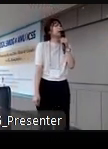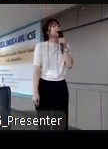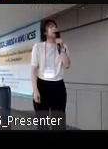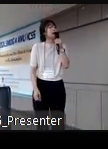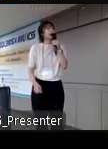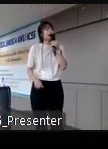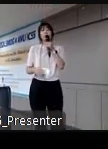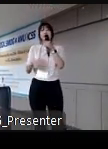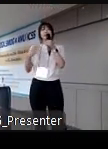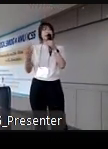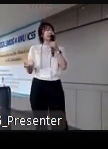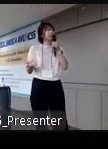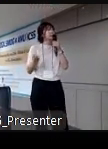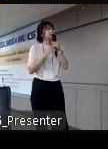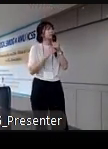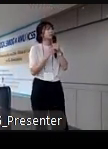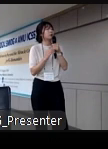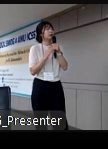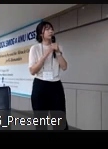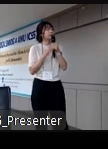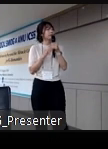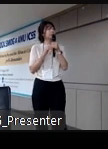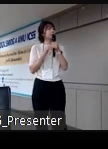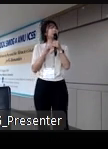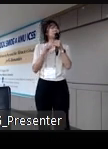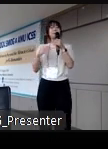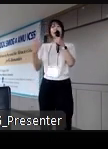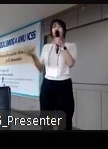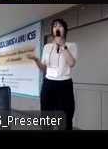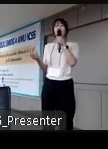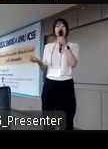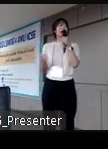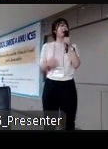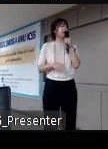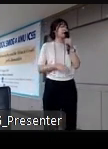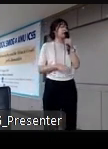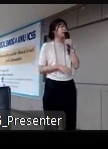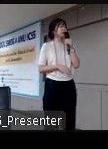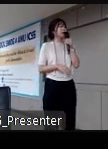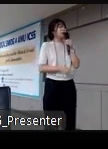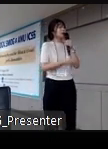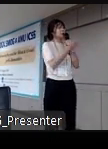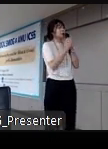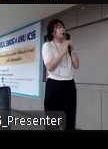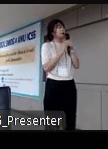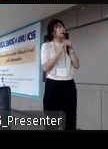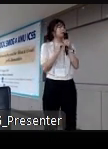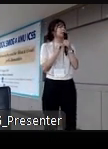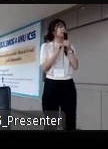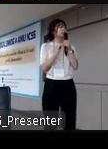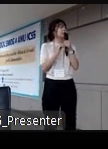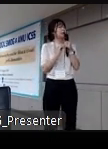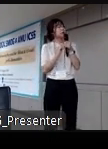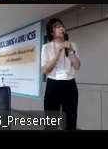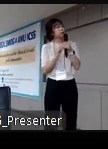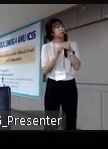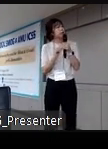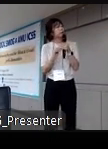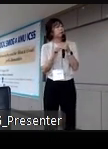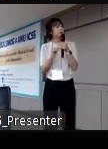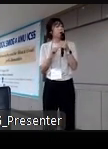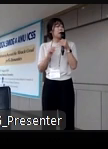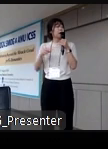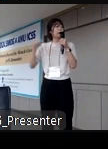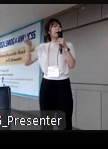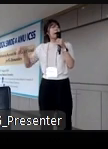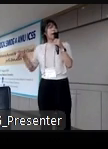that loci are not always licensed, so ix locus is actually bad for inanimate reference. So if we have a sentence such as